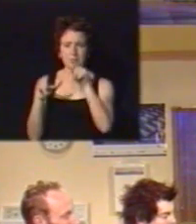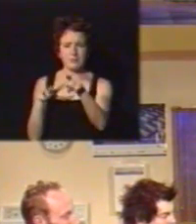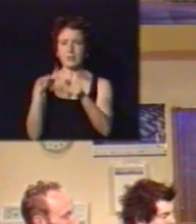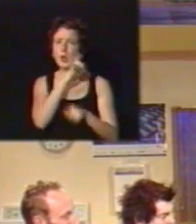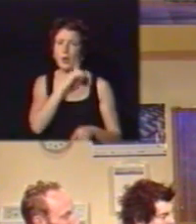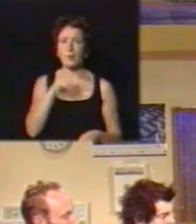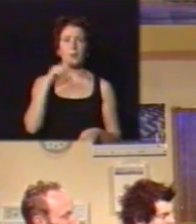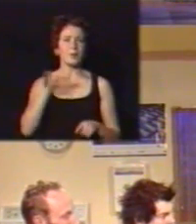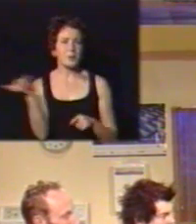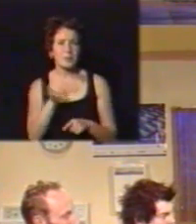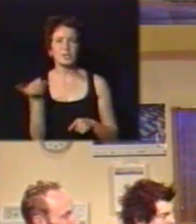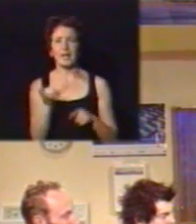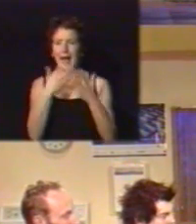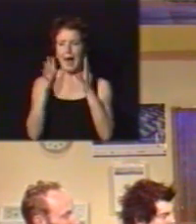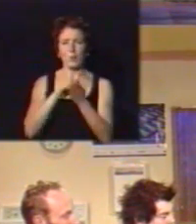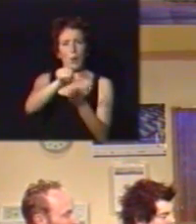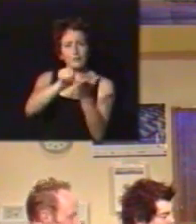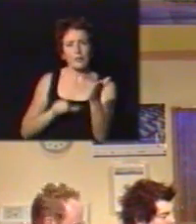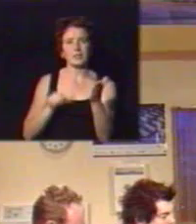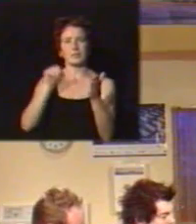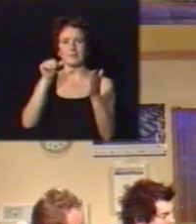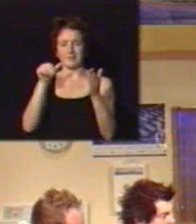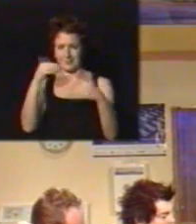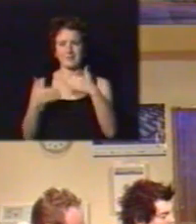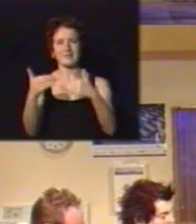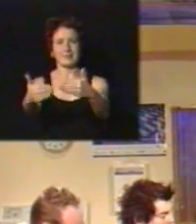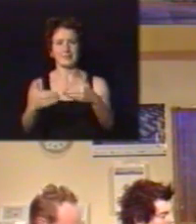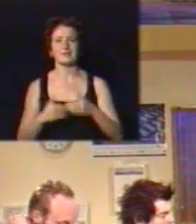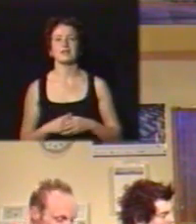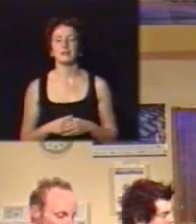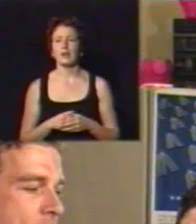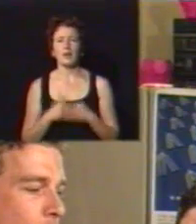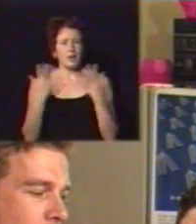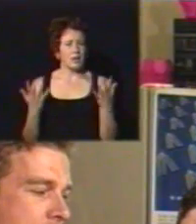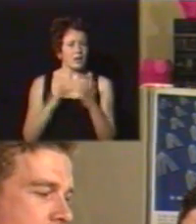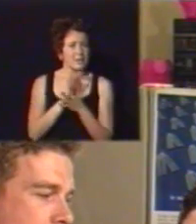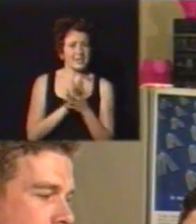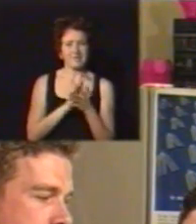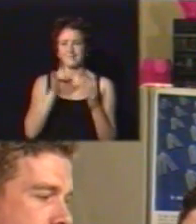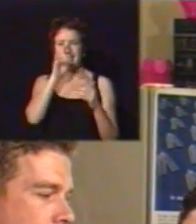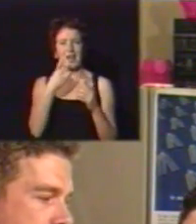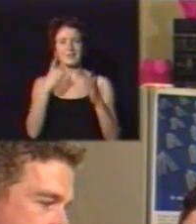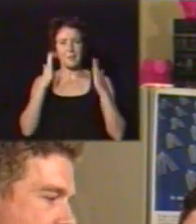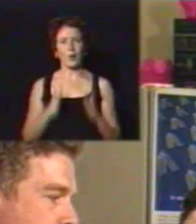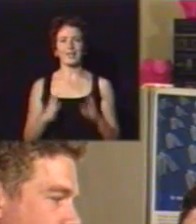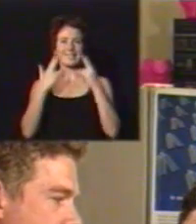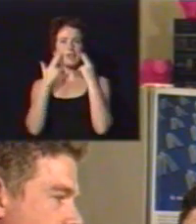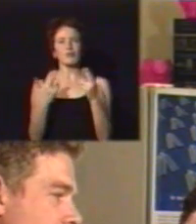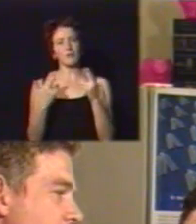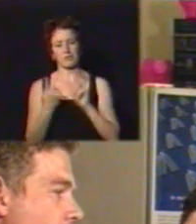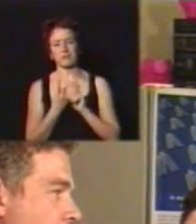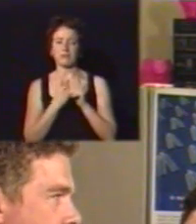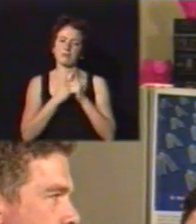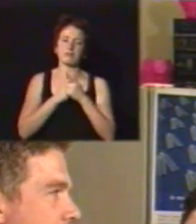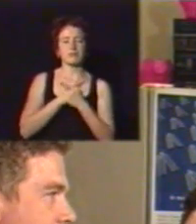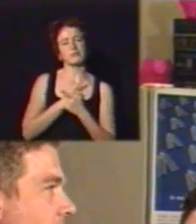about surgically reinforcing that, which obviously is irreversible. So there's no chance for the natural progression then of the of that body